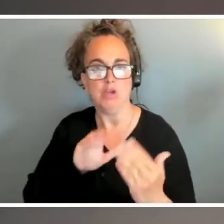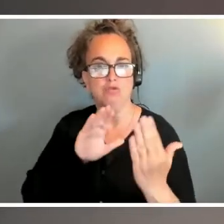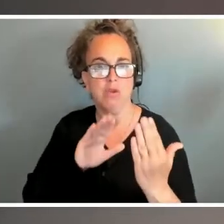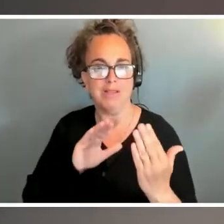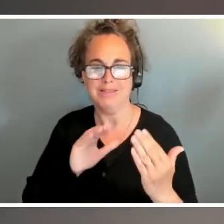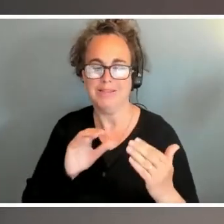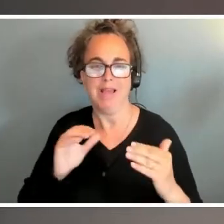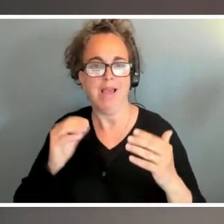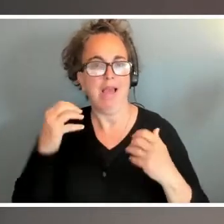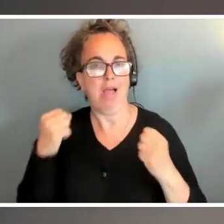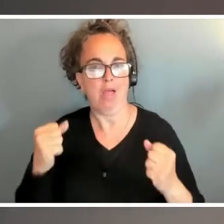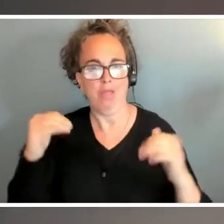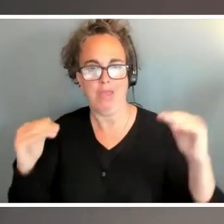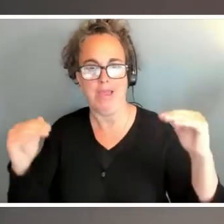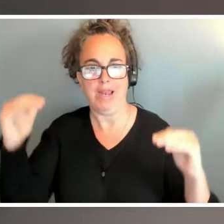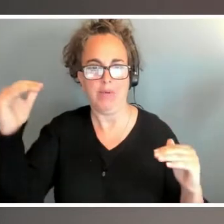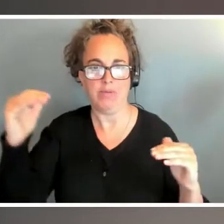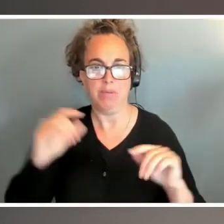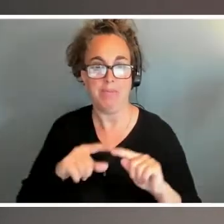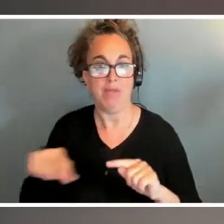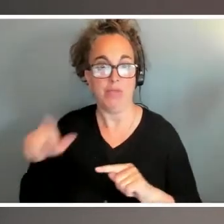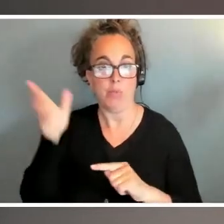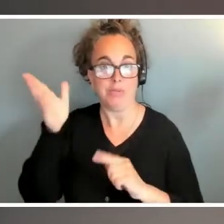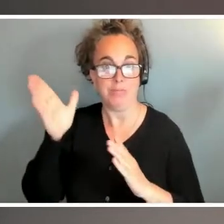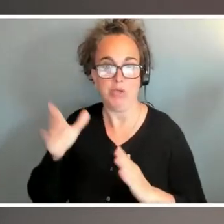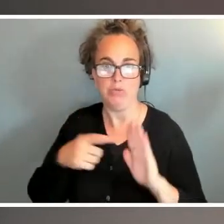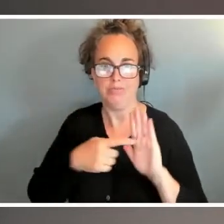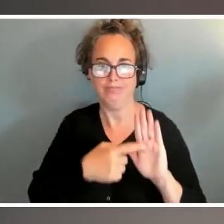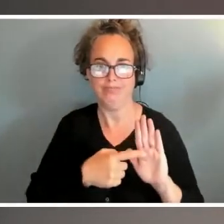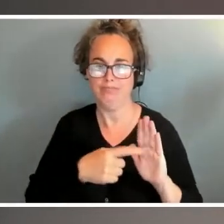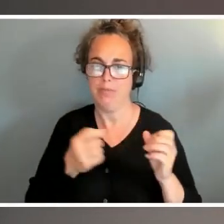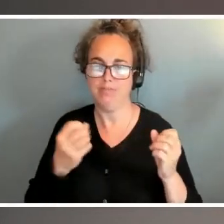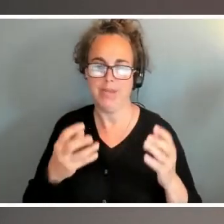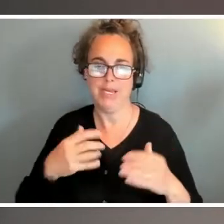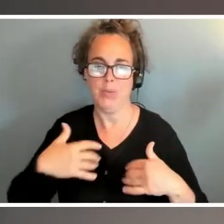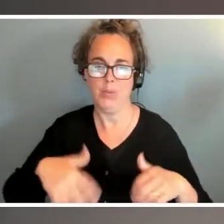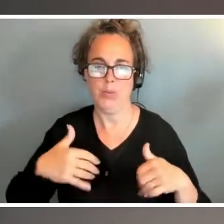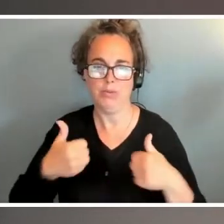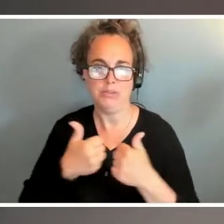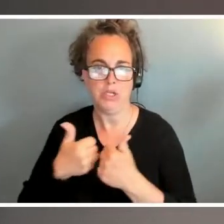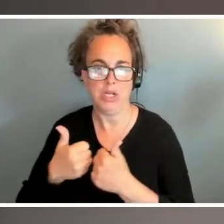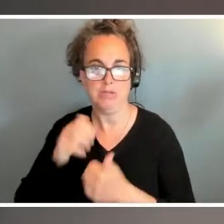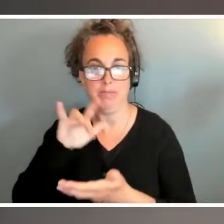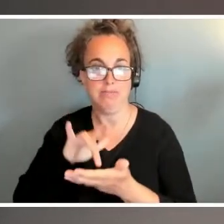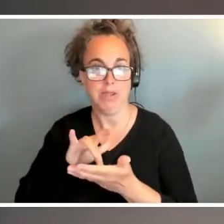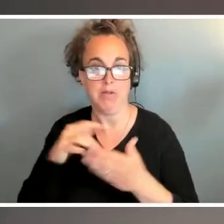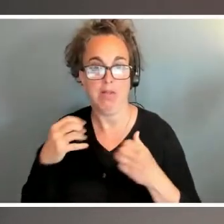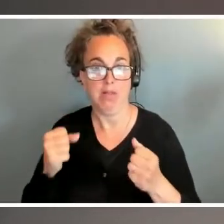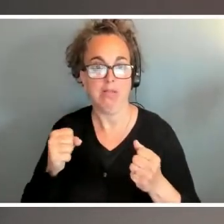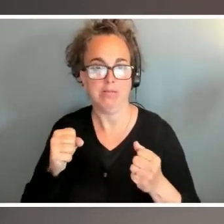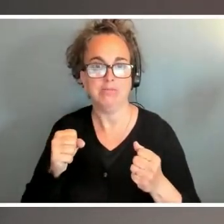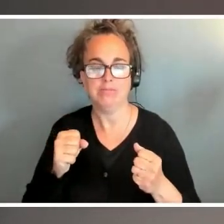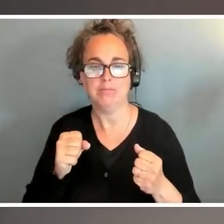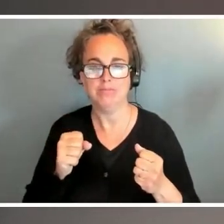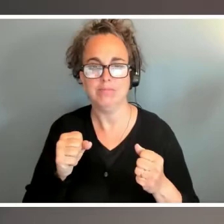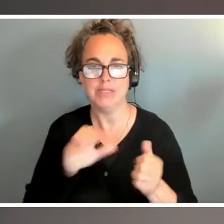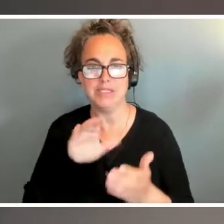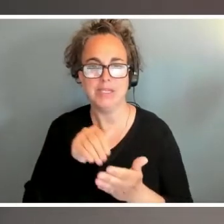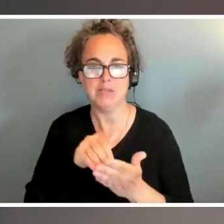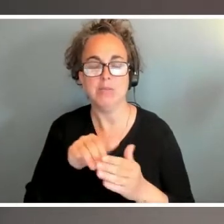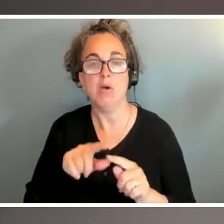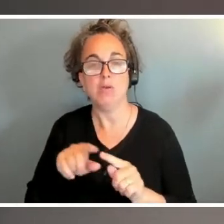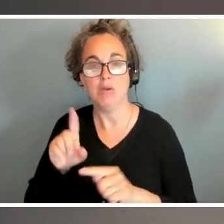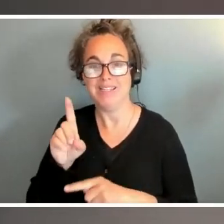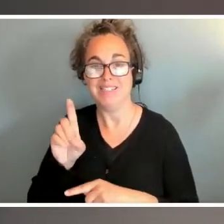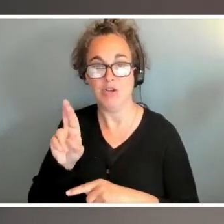speakers also highlighted some of the very real challenges facing primary care in the health system. Dr. Judith Steinberg shared how the